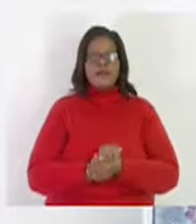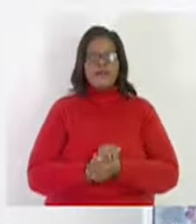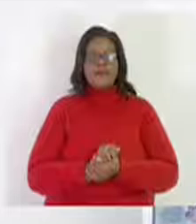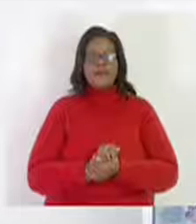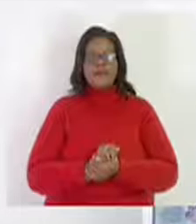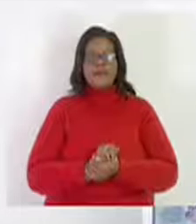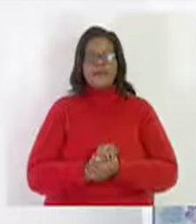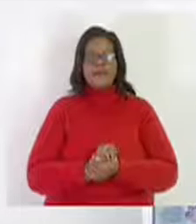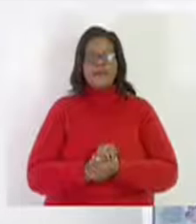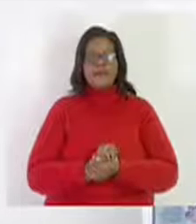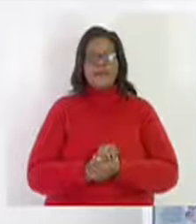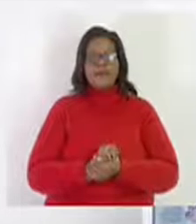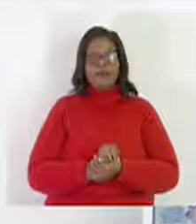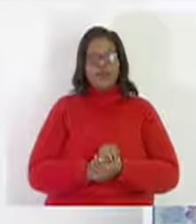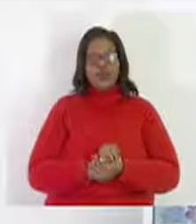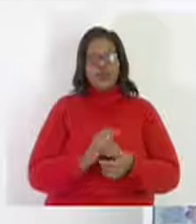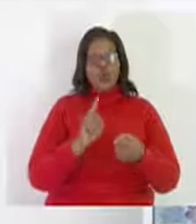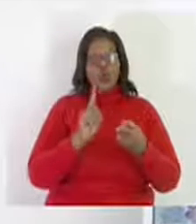The first one is